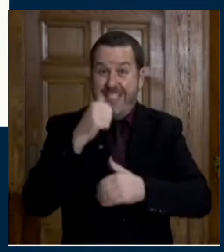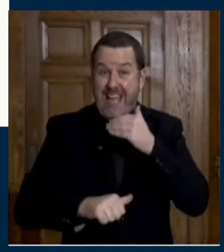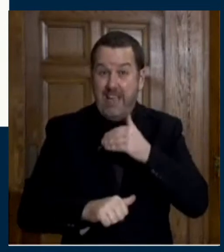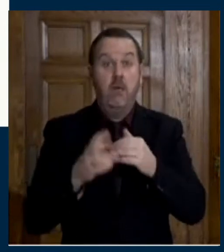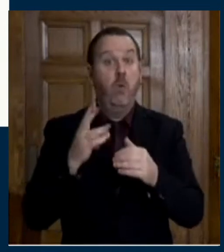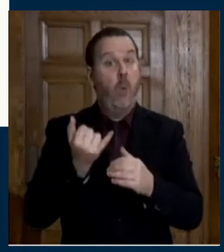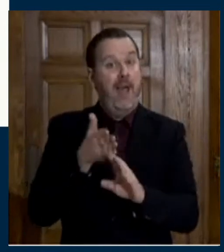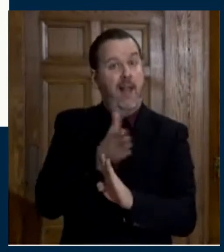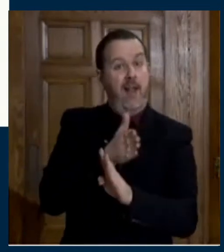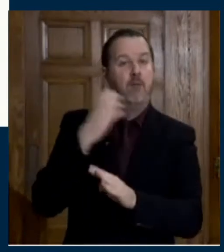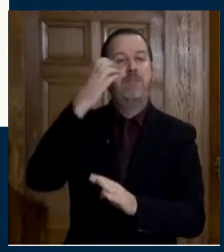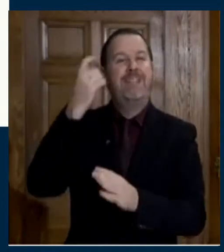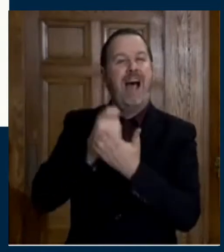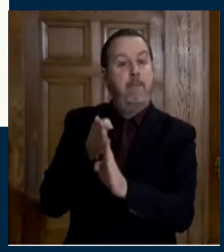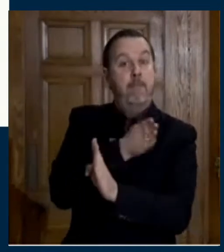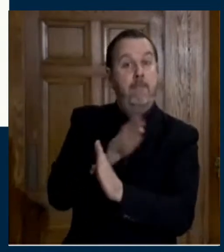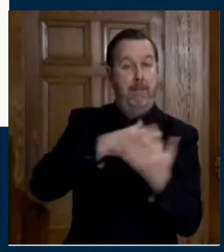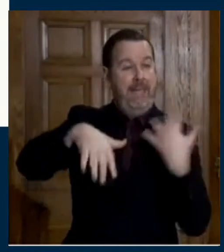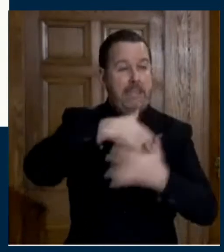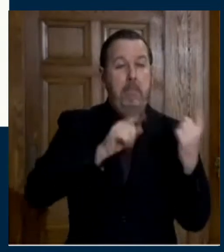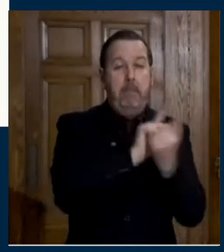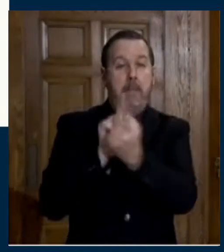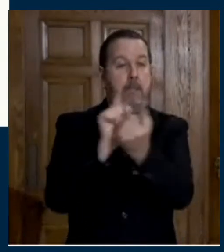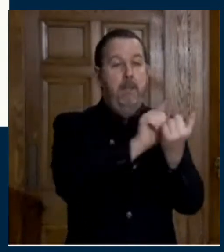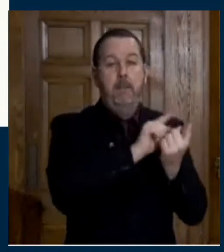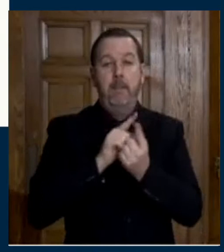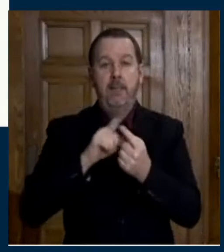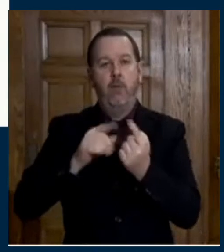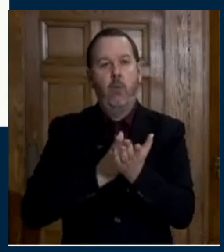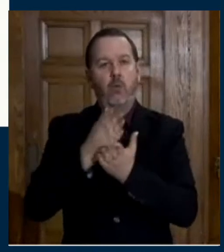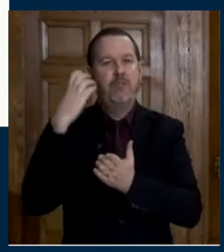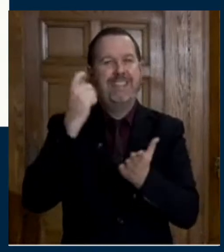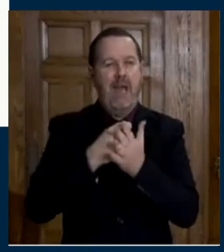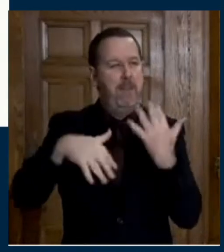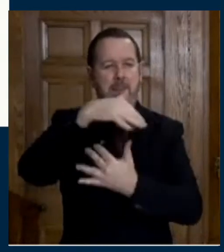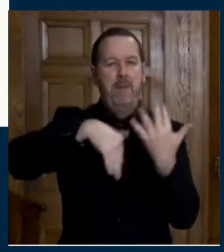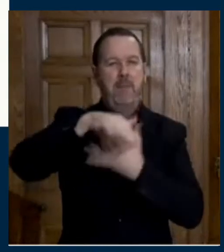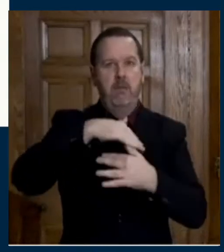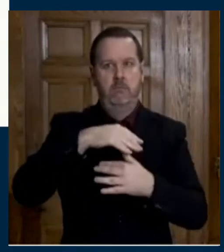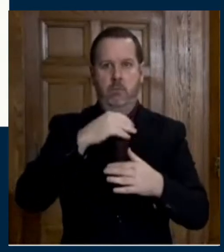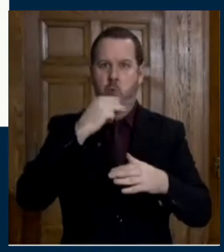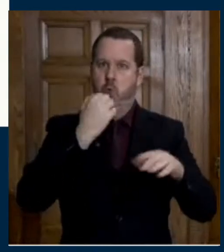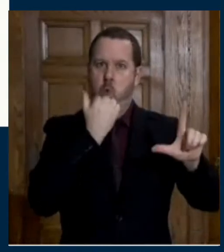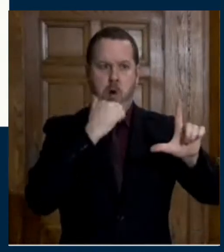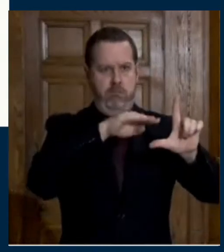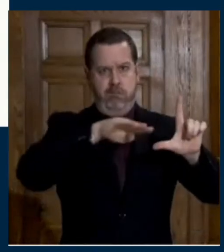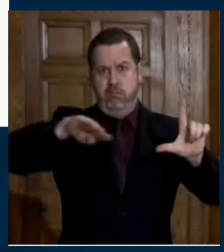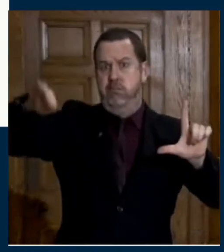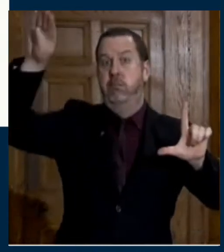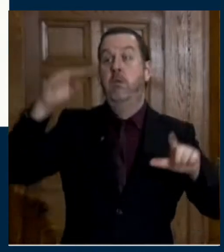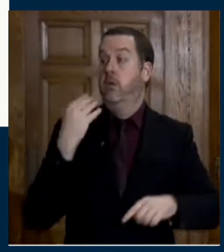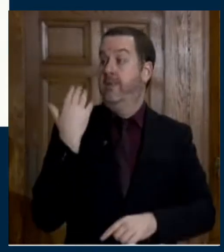mixing before Christmas and during the Christmas period. In the last few days, we've begun to see the number